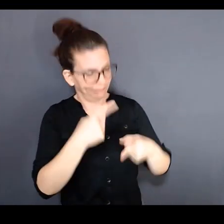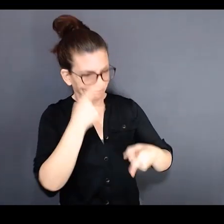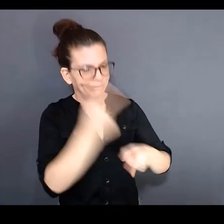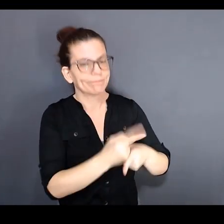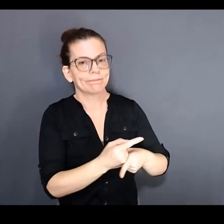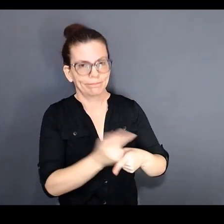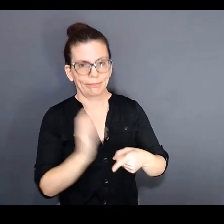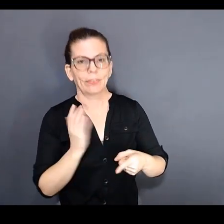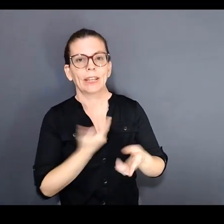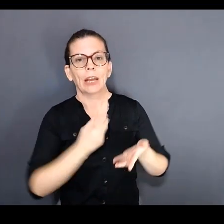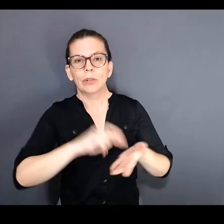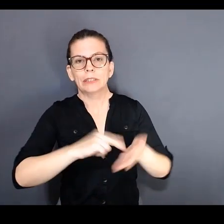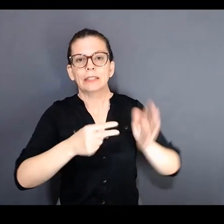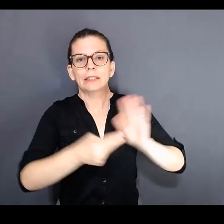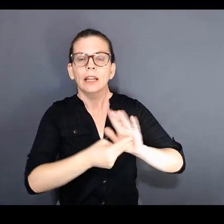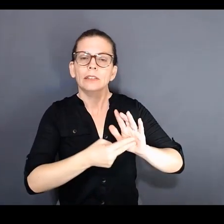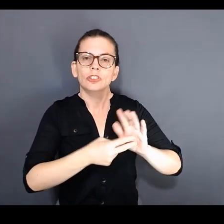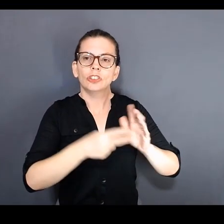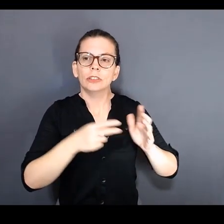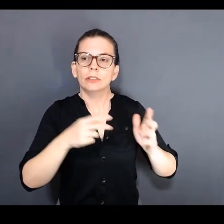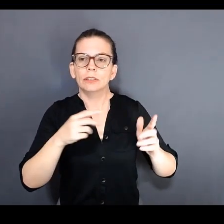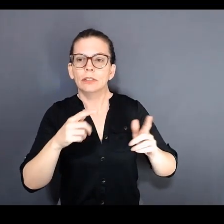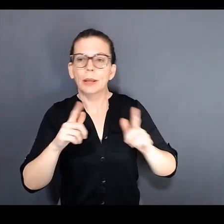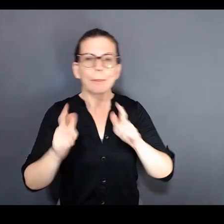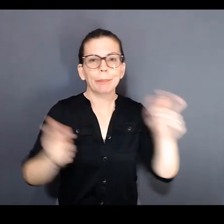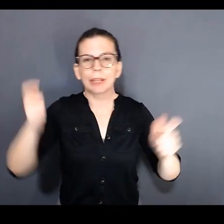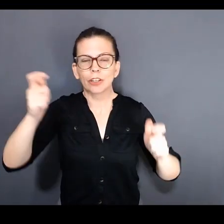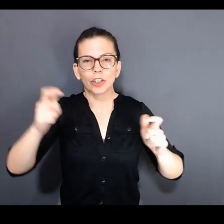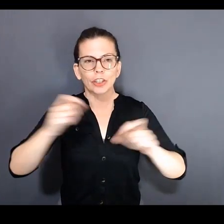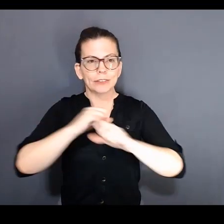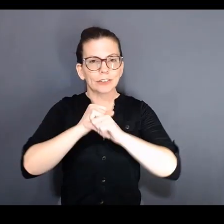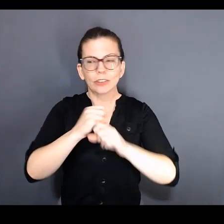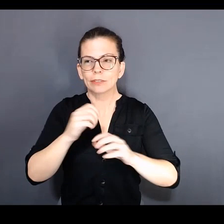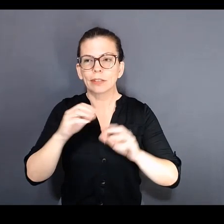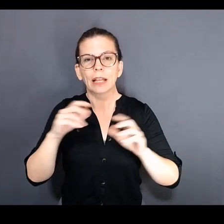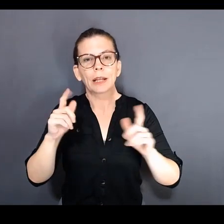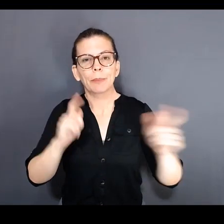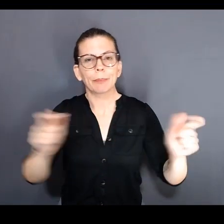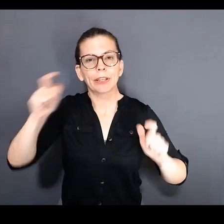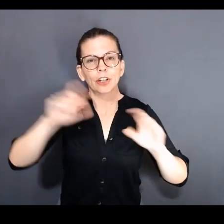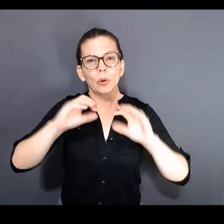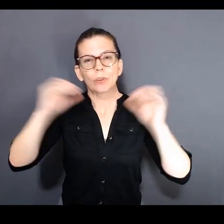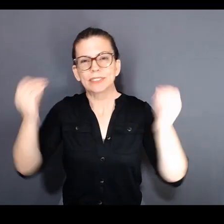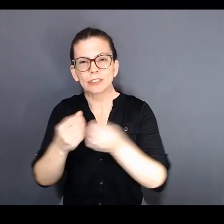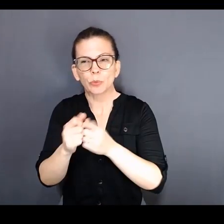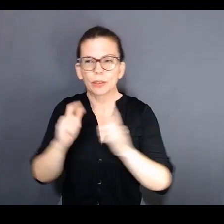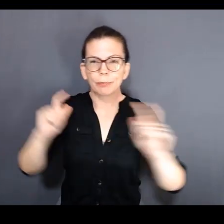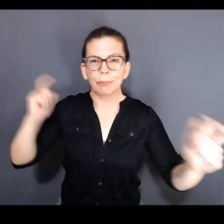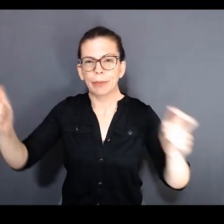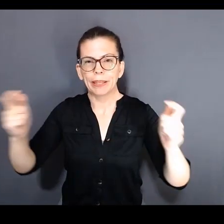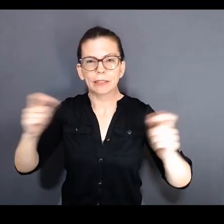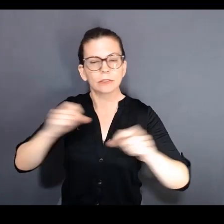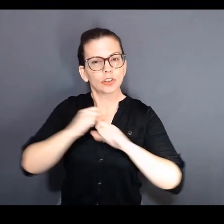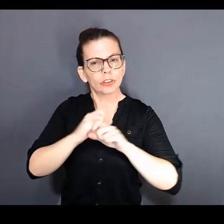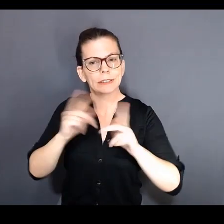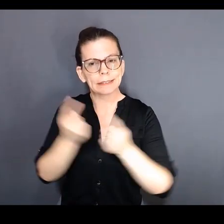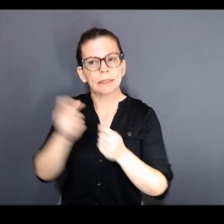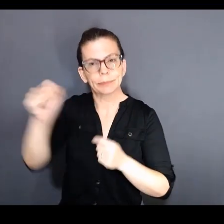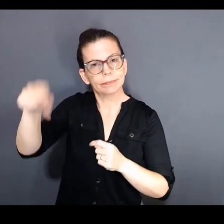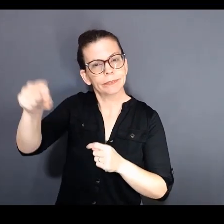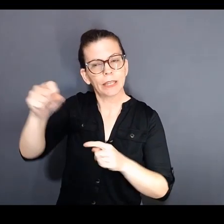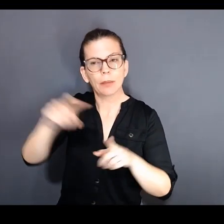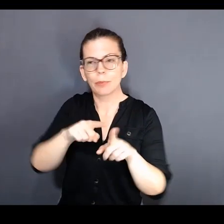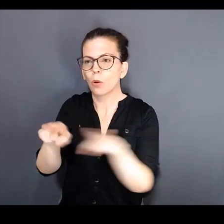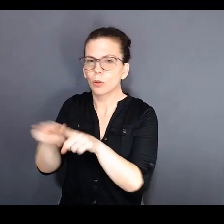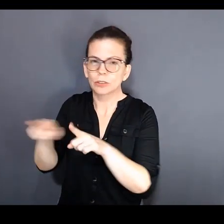So our intention was that not only bigger security, I would say bigger organizations with huge security teams should be able to